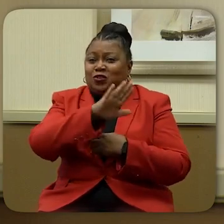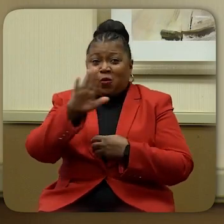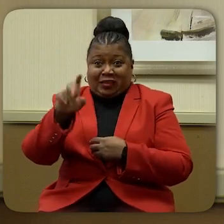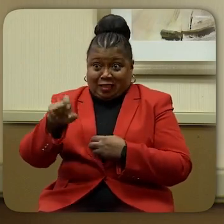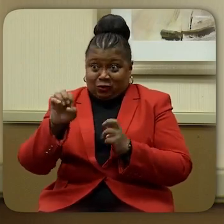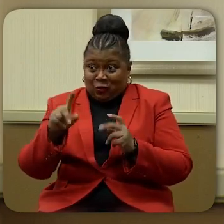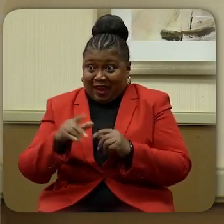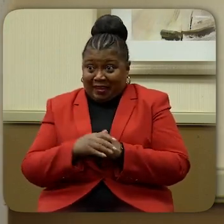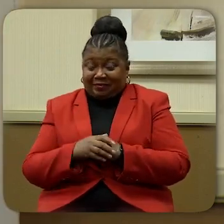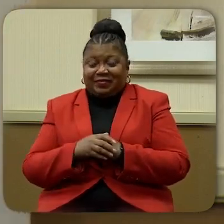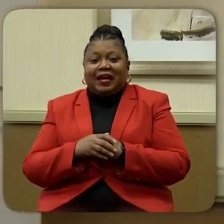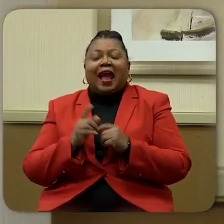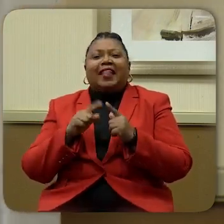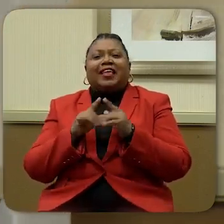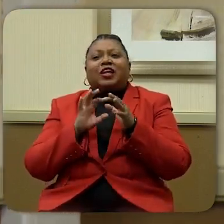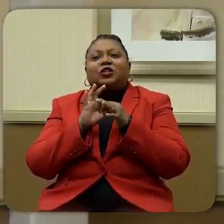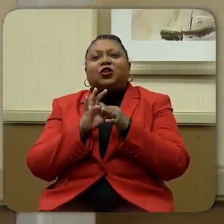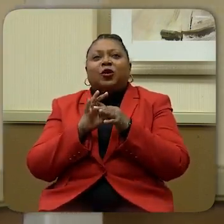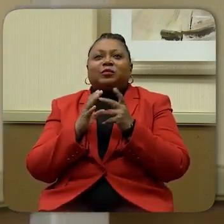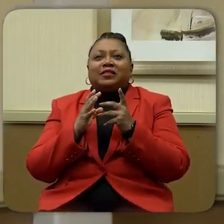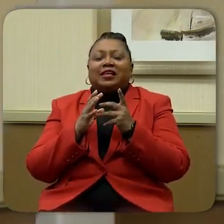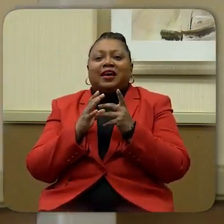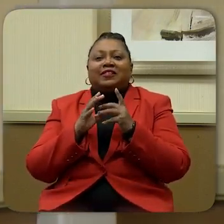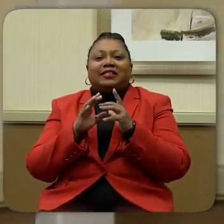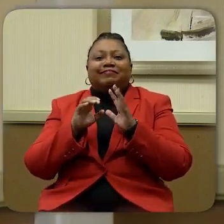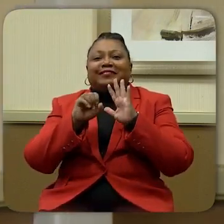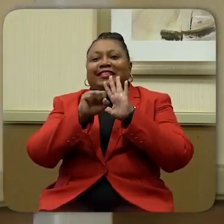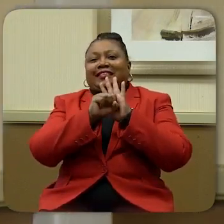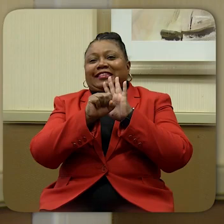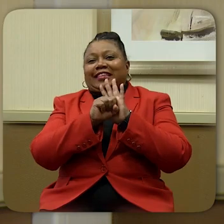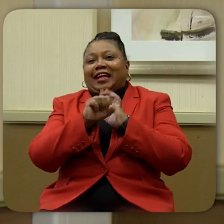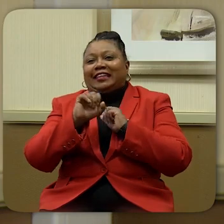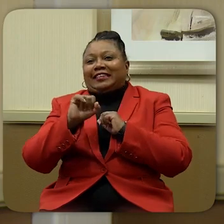All right. And then in terms of signs,